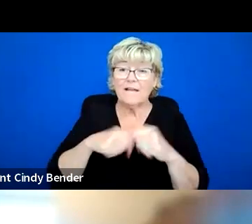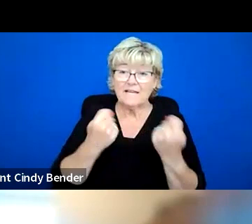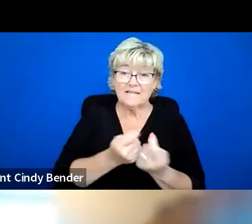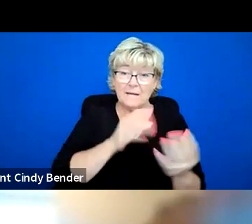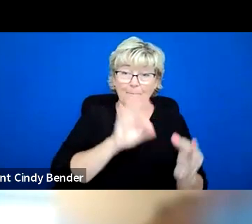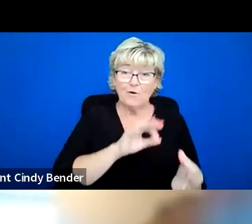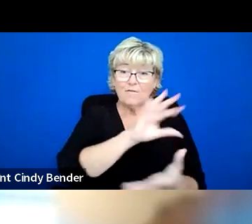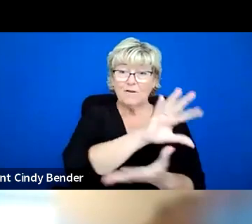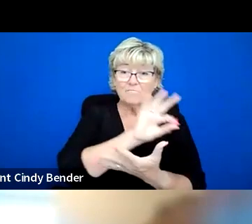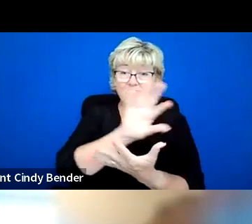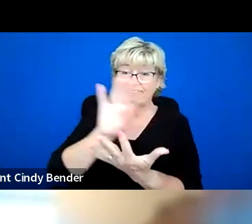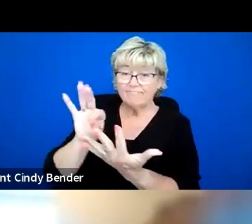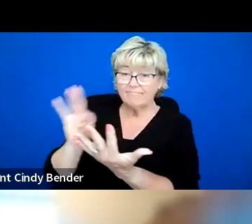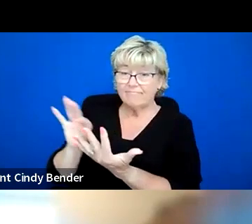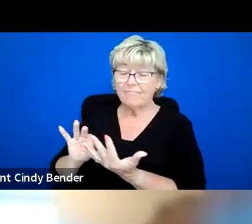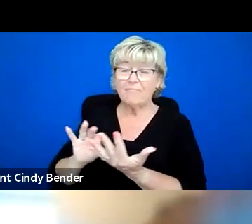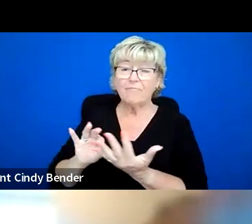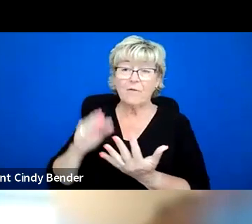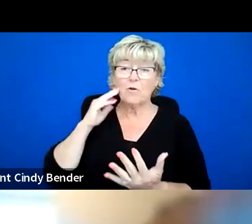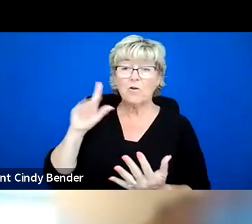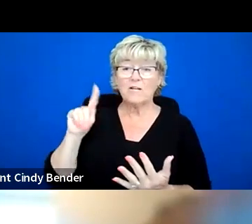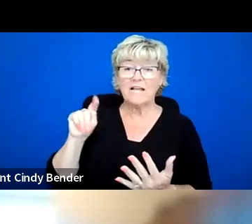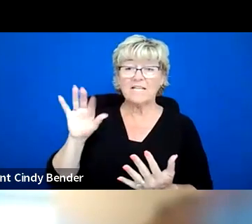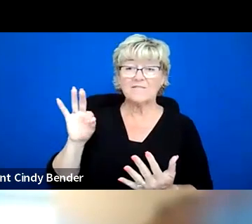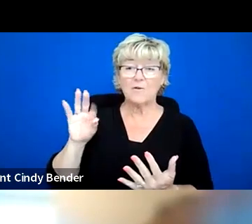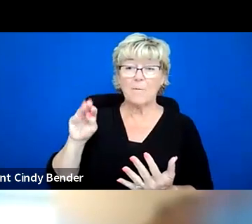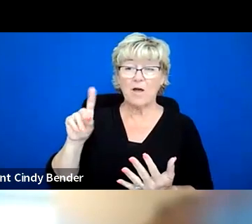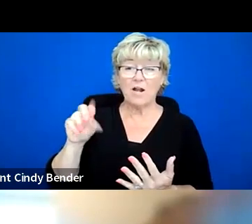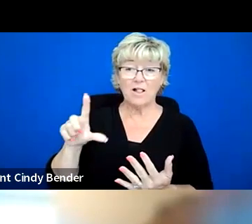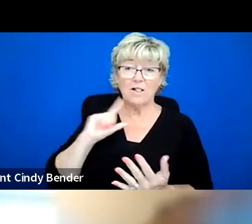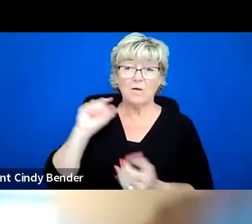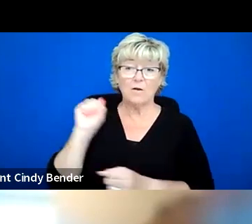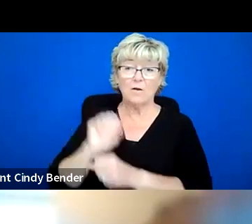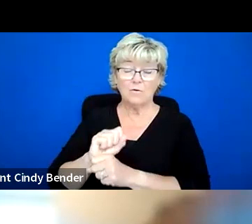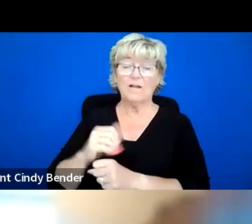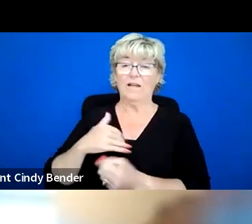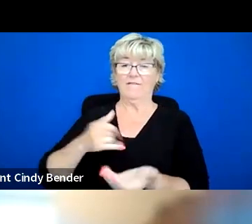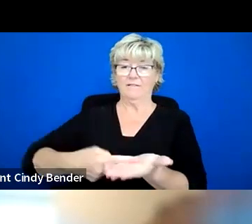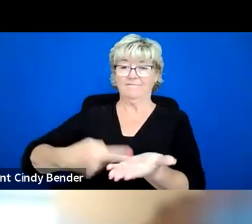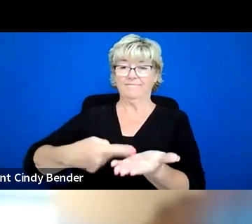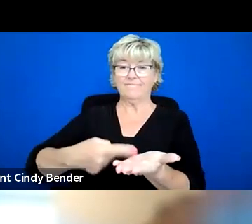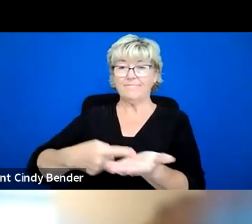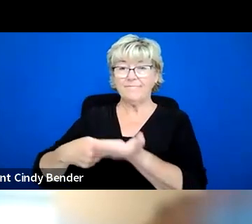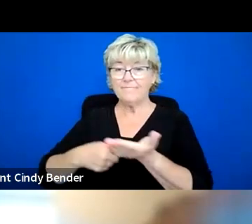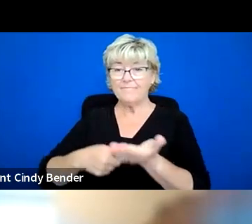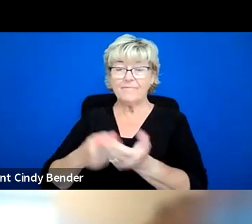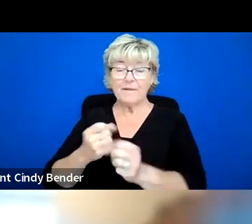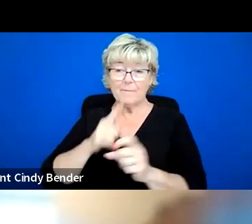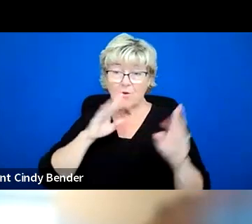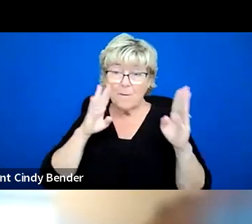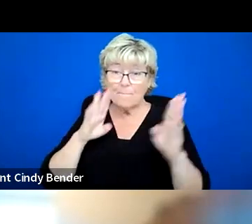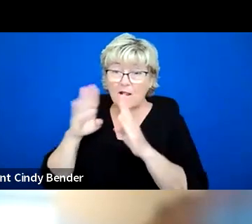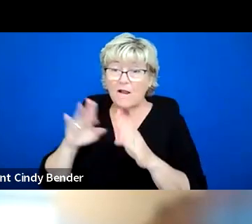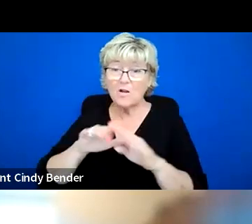of task force, we know the task force model works, and start having those conversations and making sure you're paying attention to